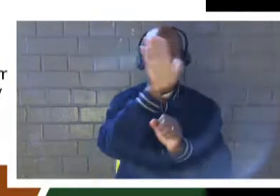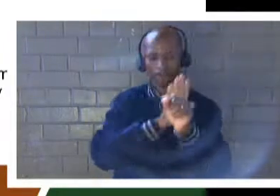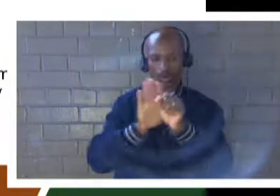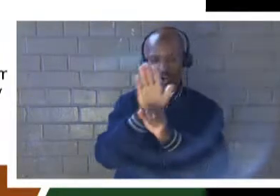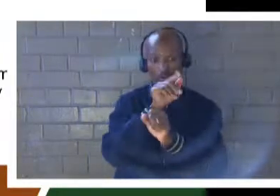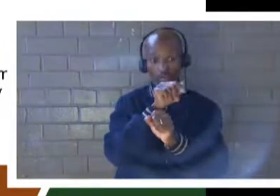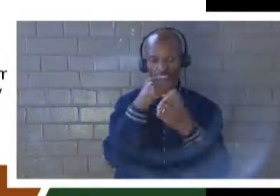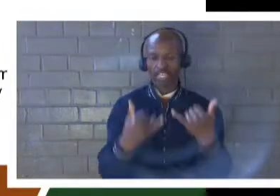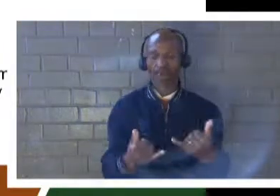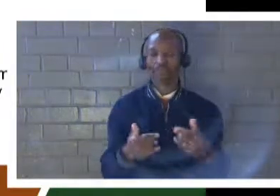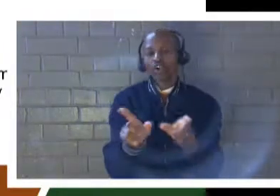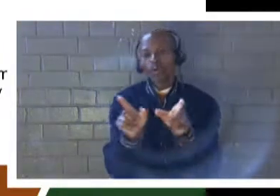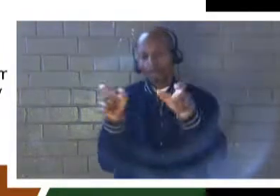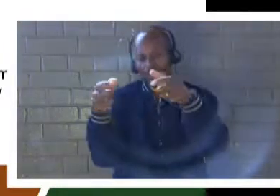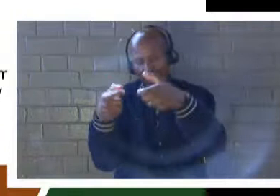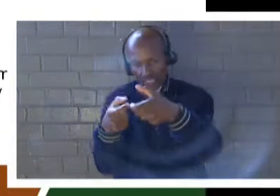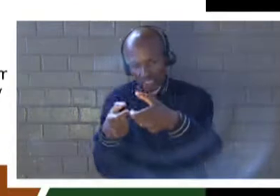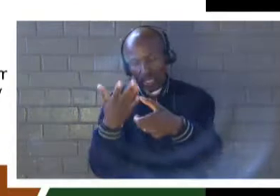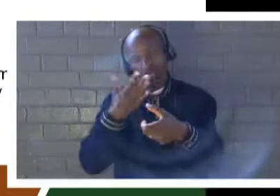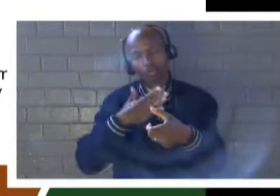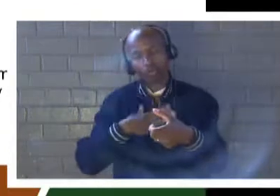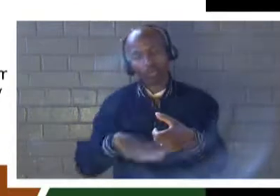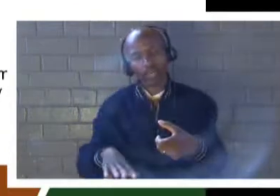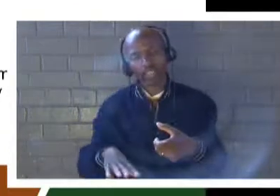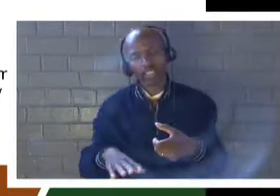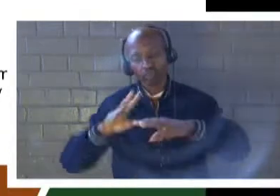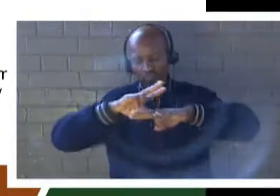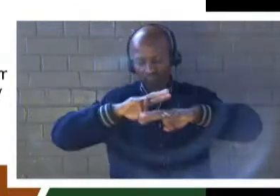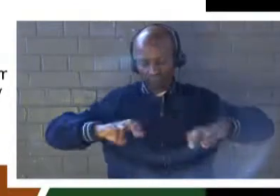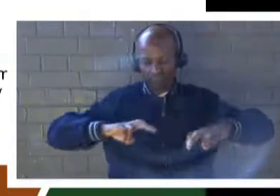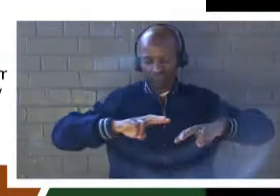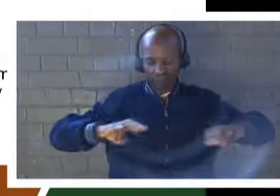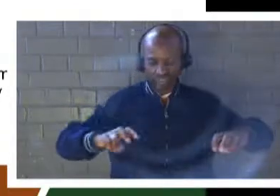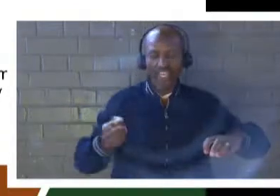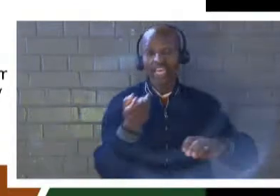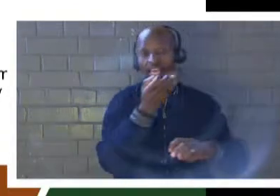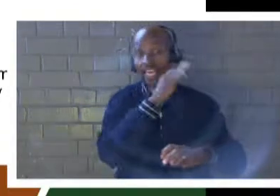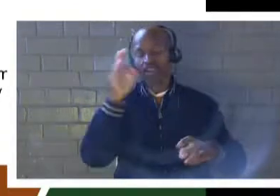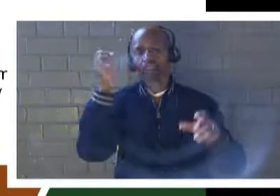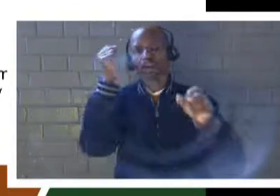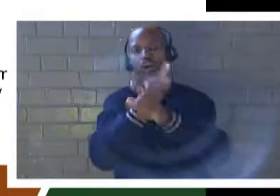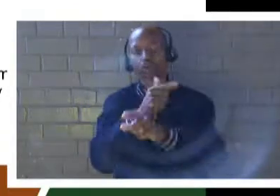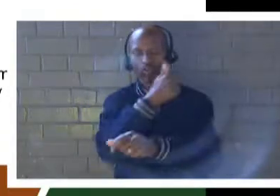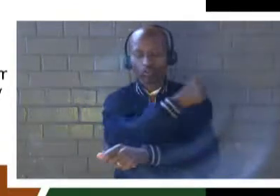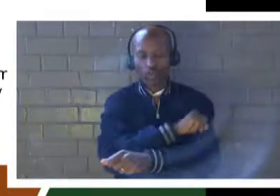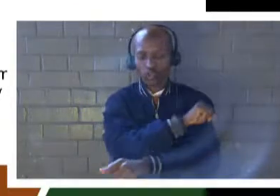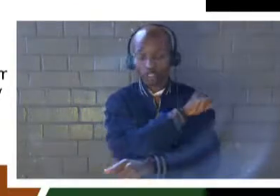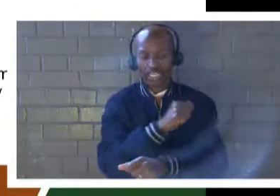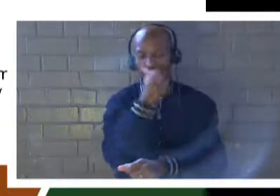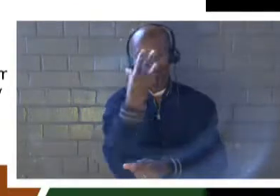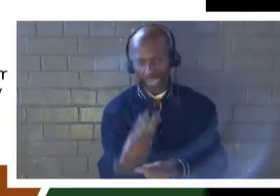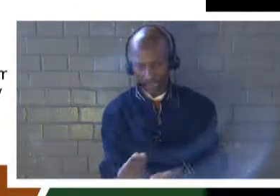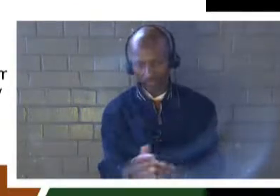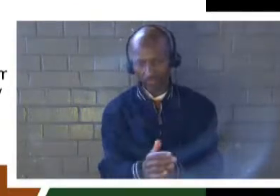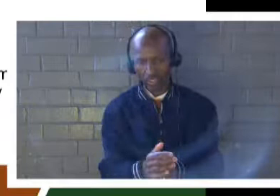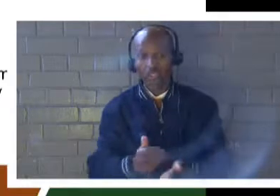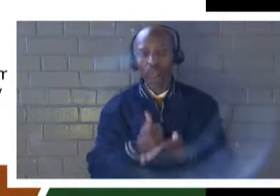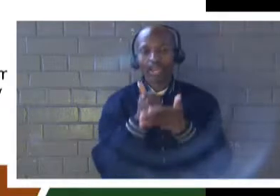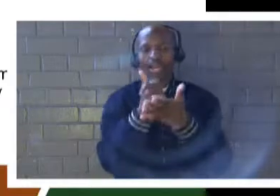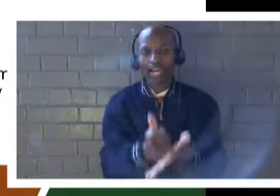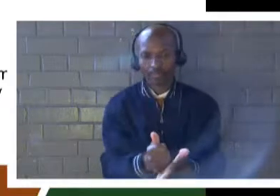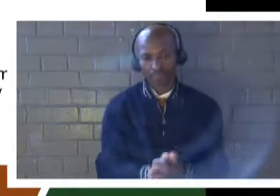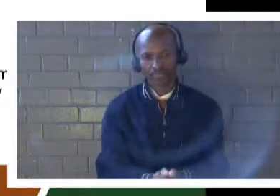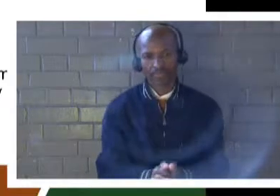background that the committee wanted to investigate whether Gauteng hospitals have the capacity to carry out